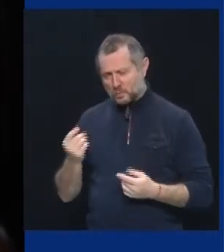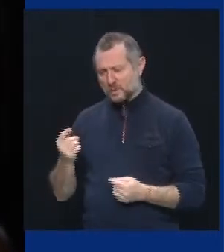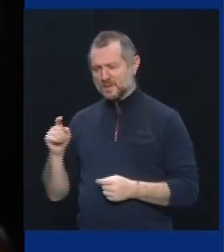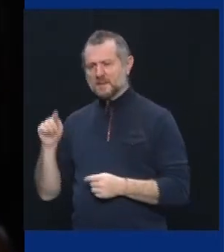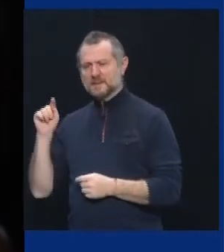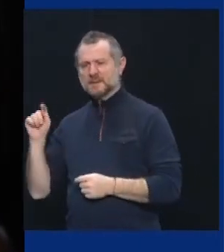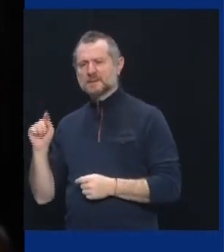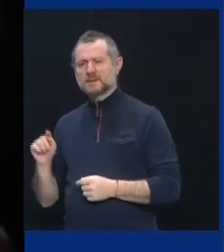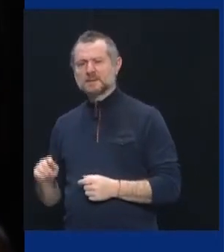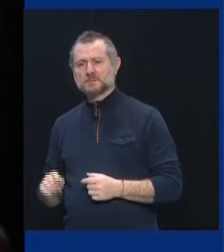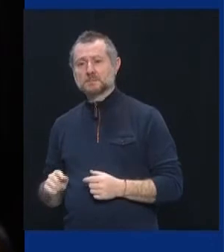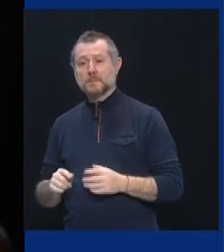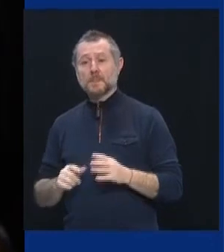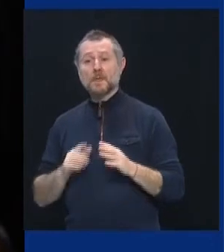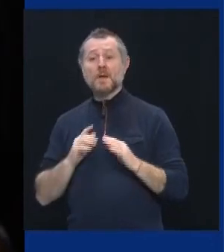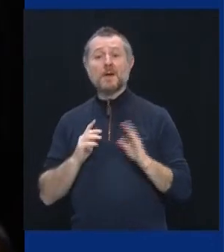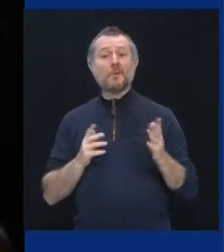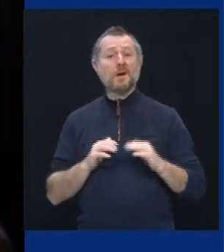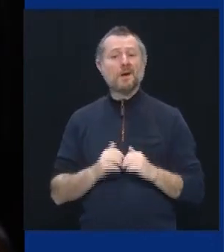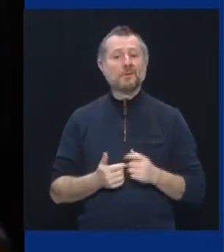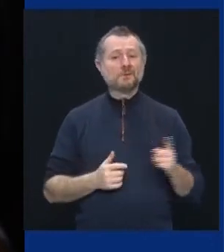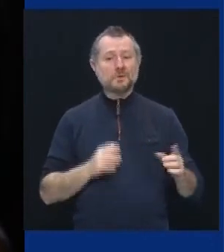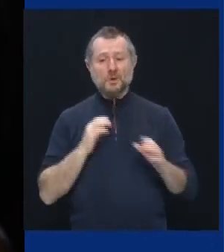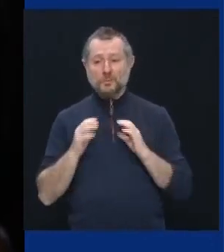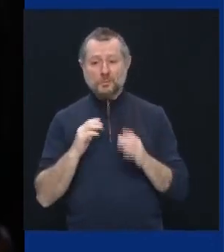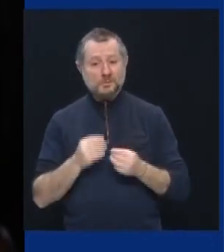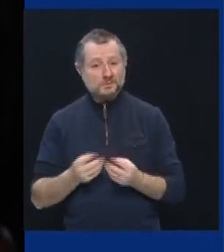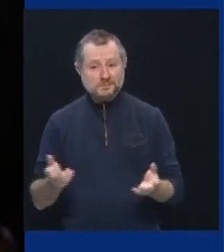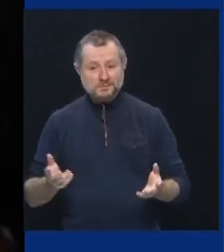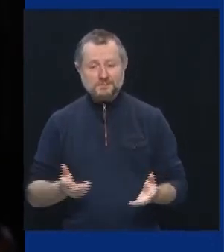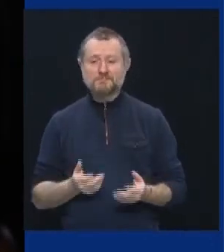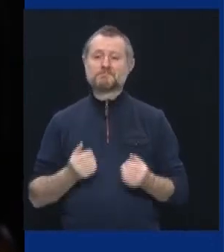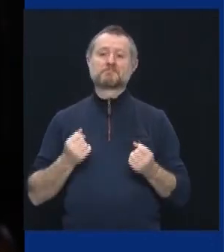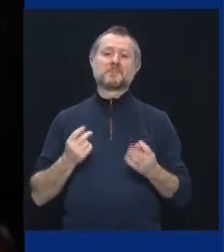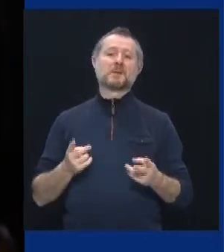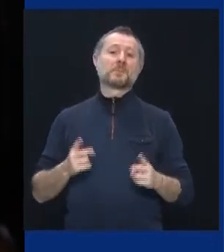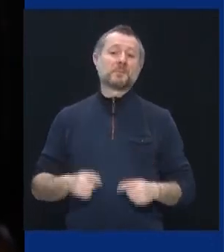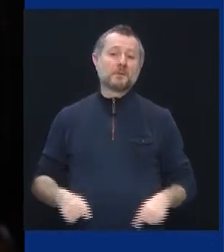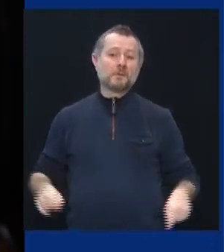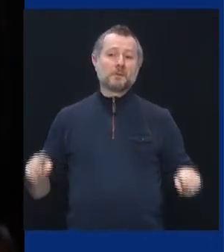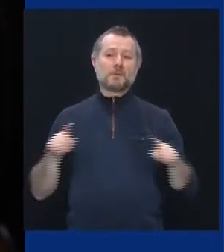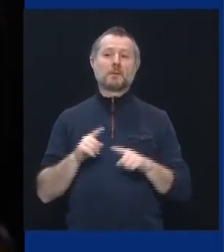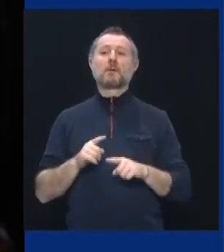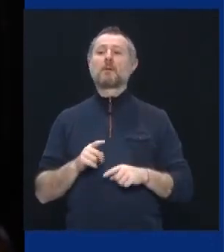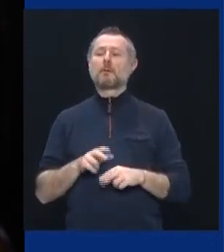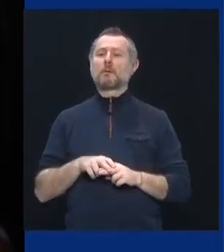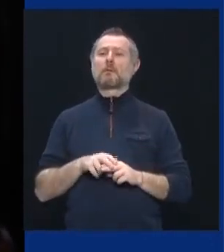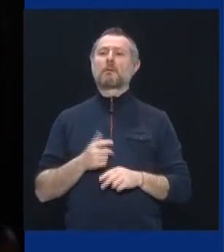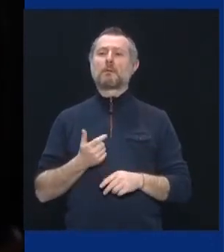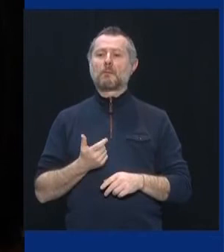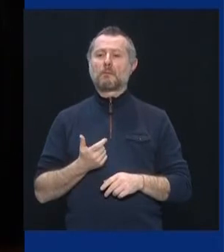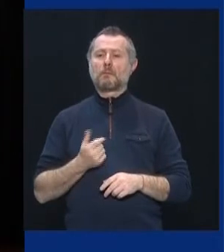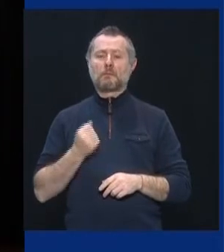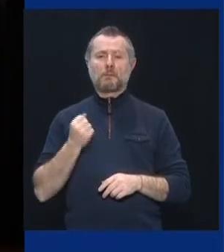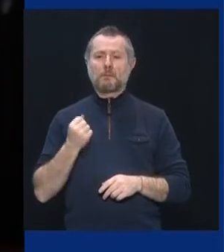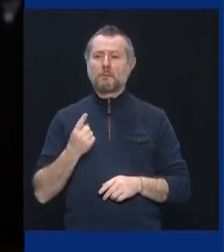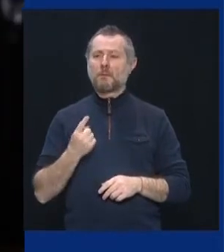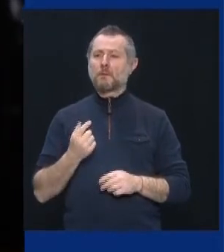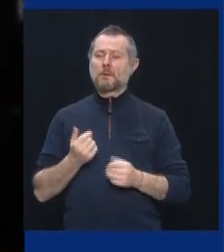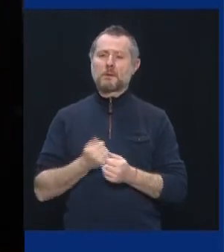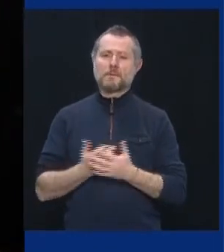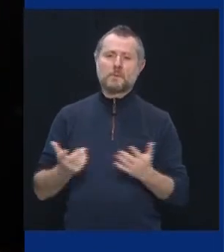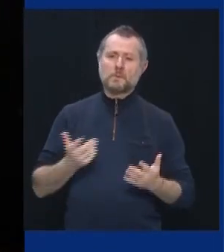in such a way that so many people say, I don't know what the hell he said, but I have so much